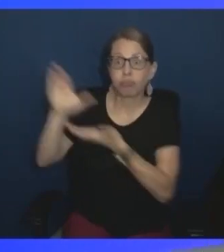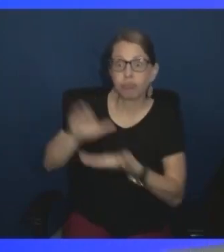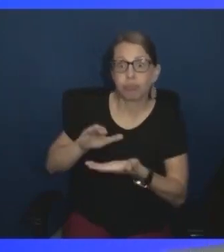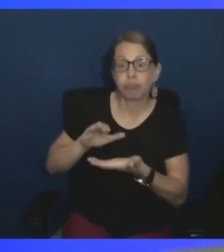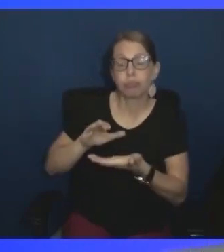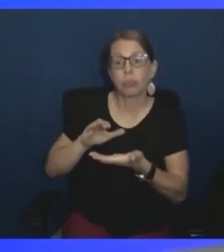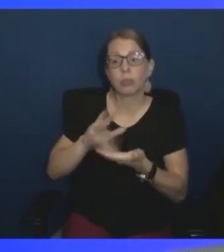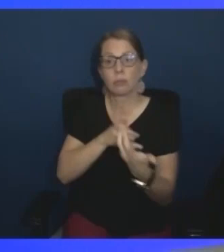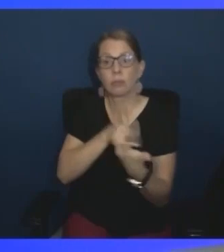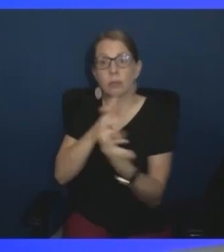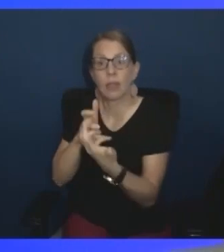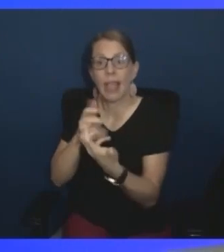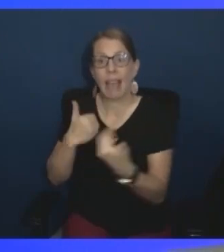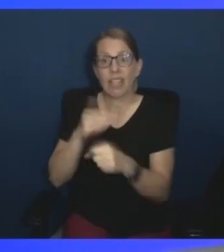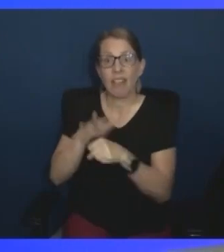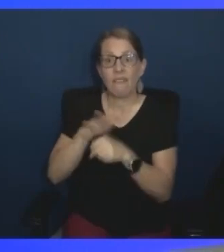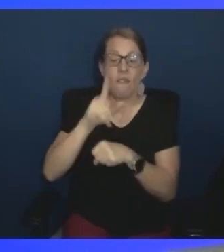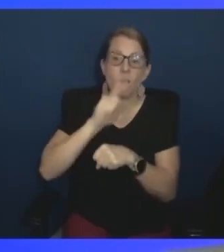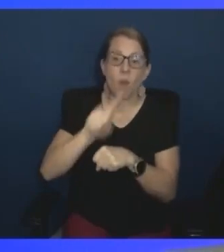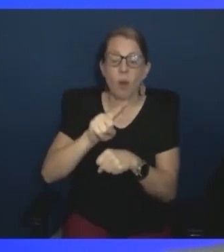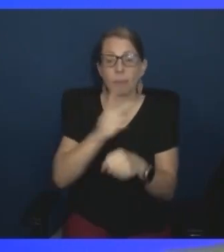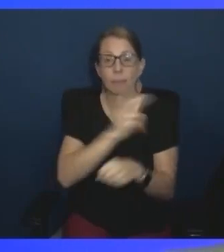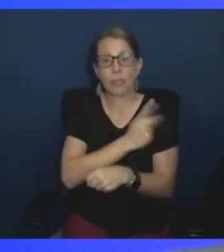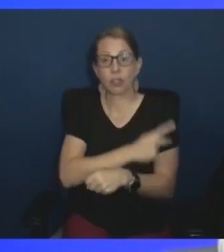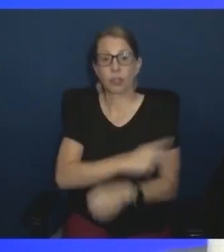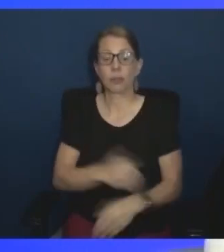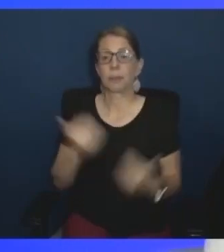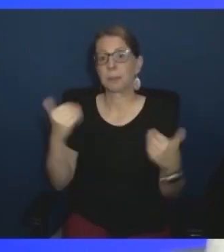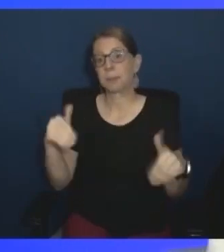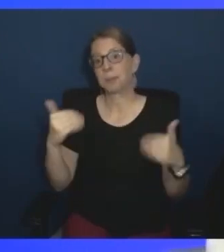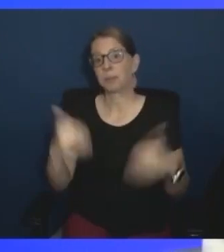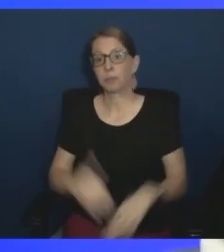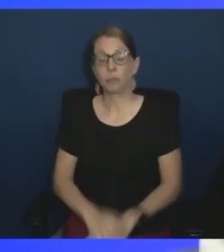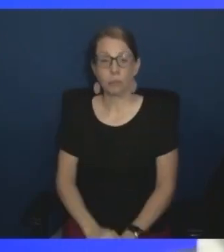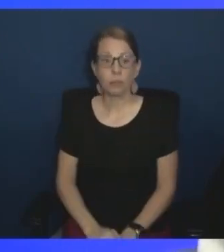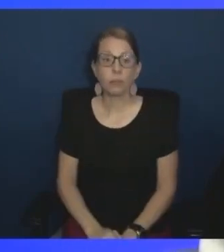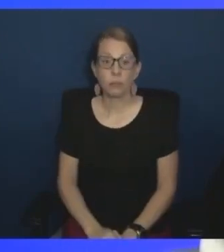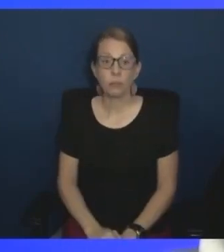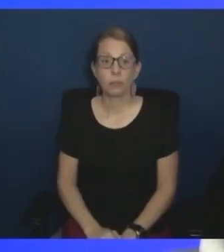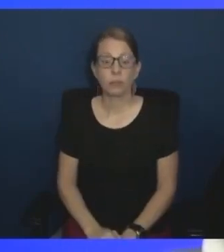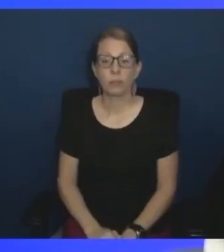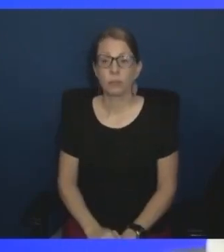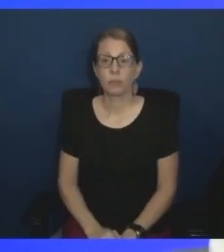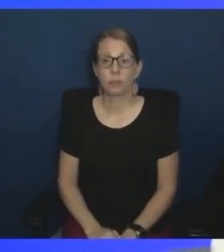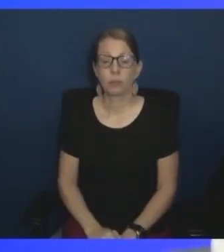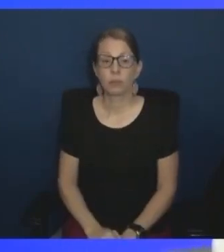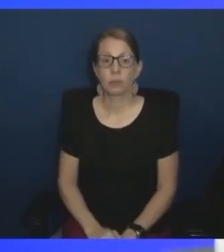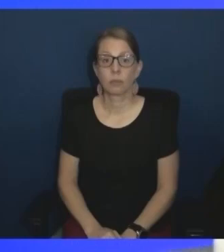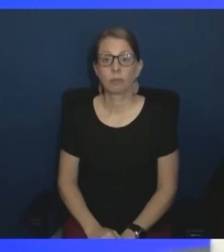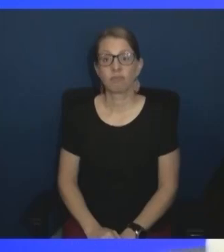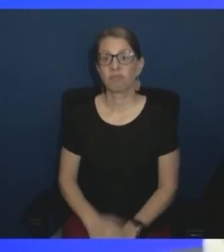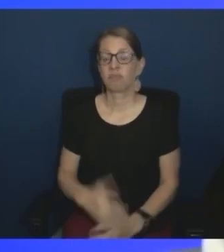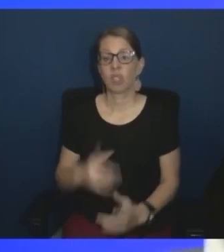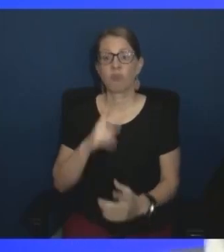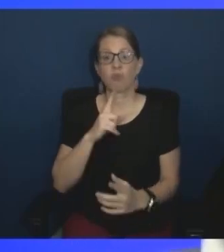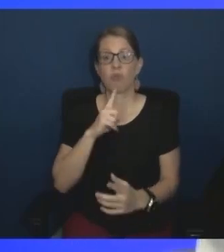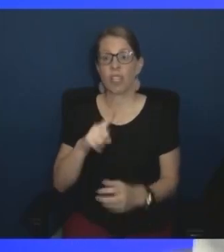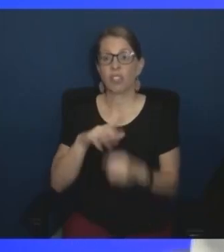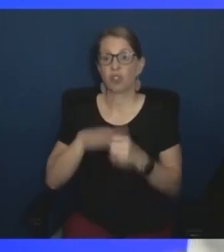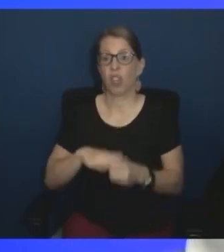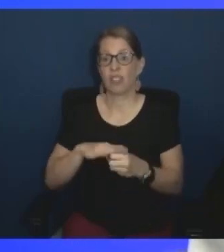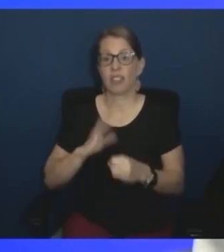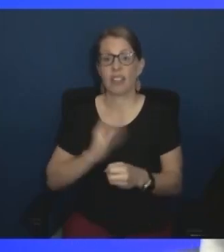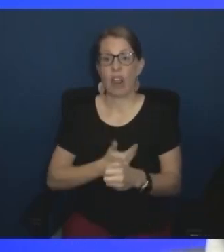dynamic medication supply chain, it really puts a lot of strain on our production, our distribution